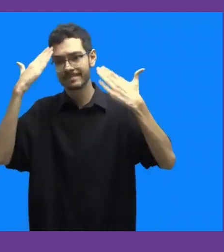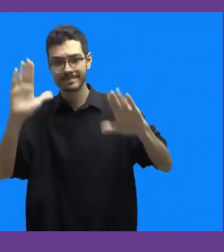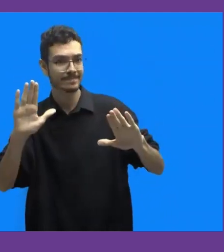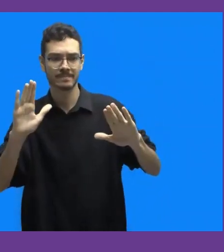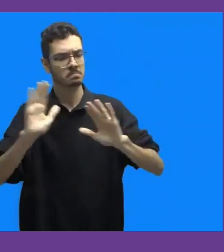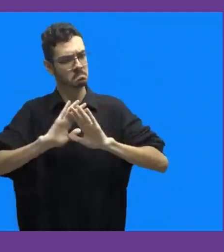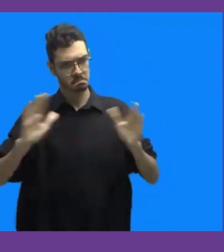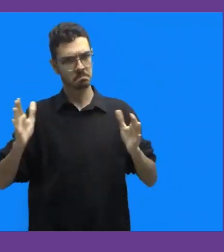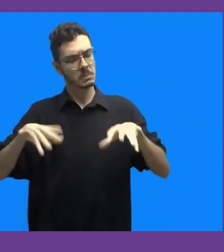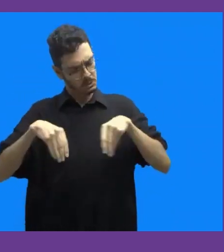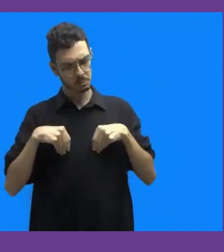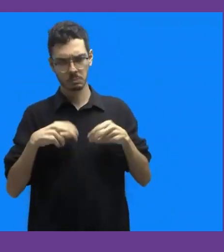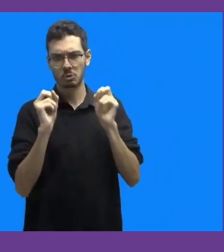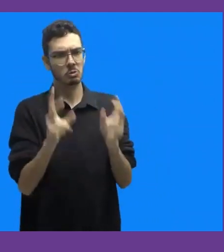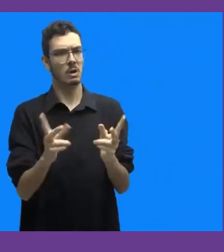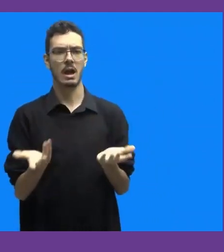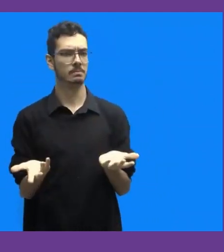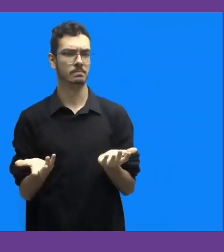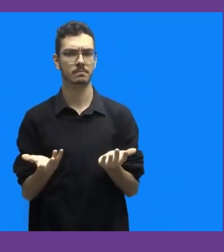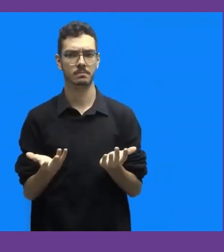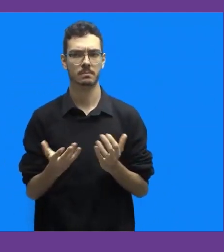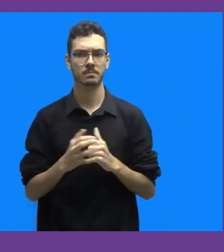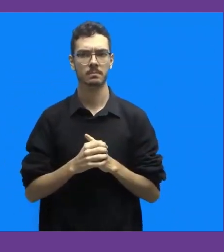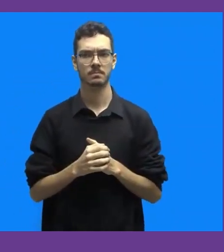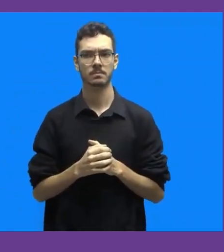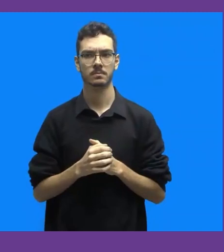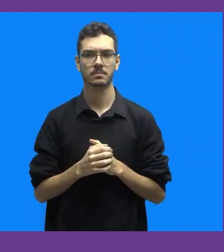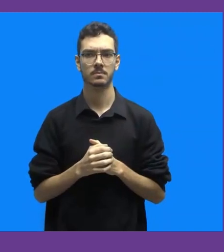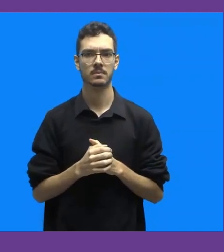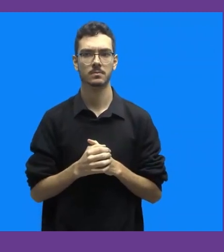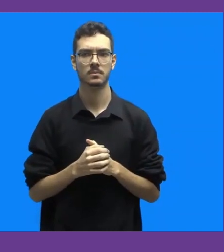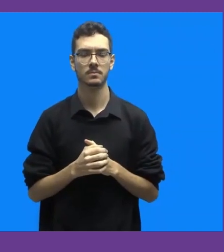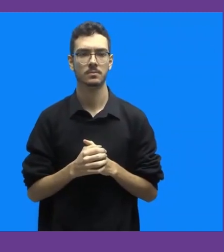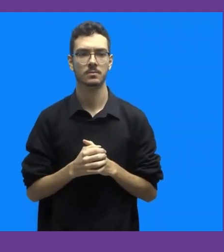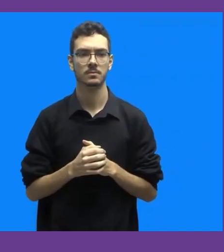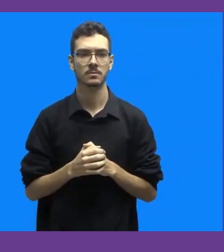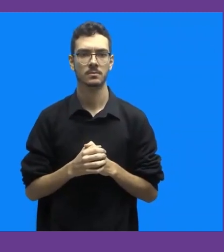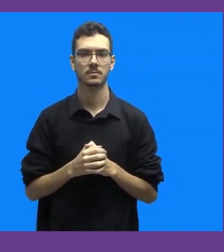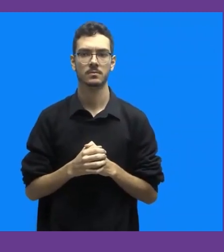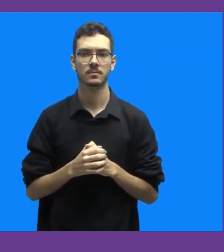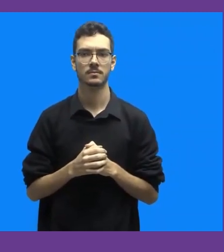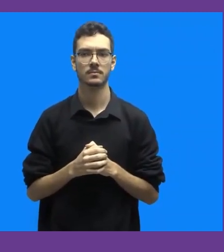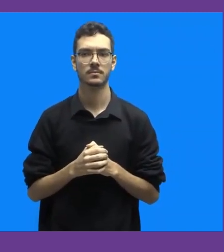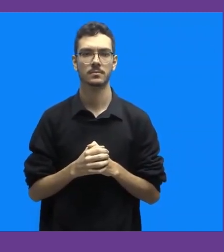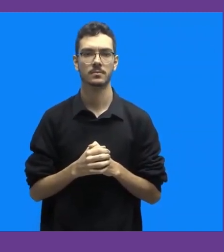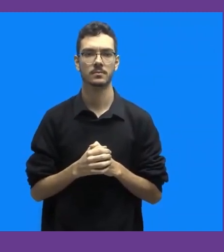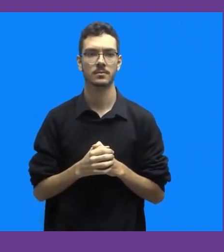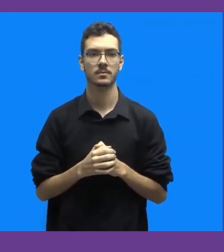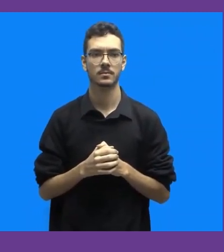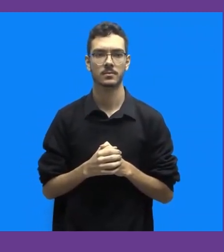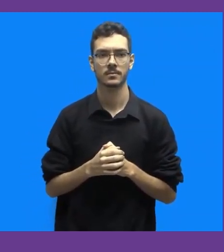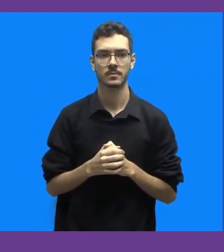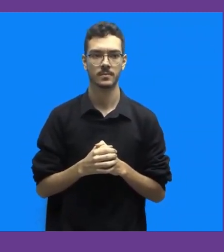States. And so from that, we developed a disability steering group that brought in all the players that we felt was important within the university. And I'm sure